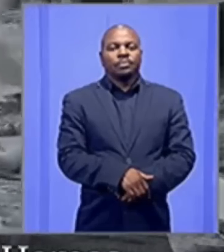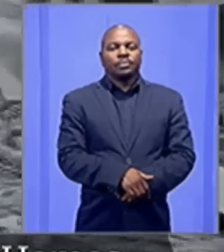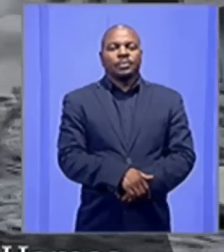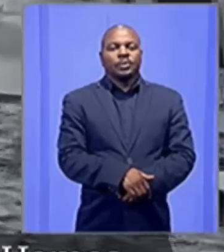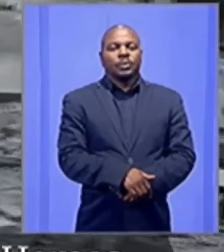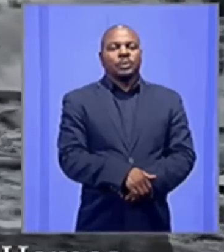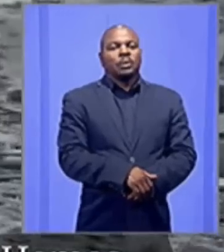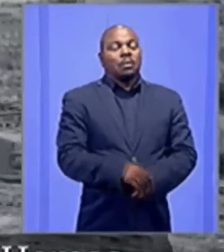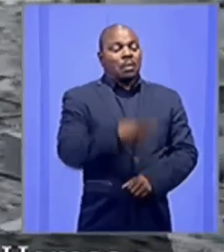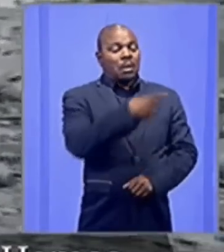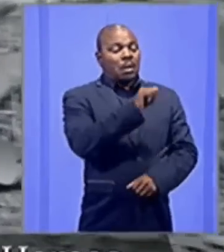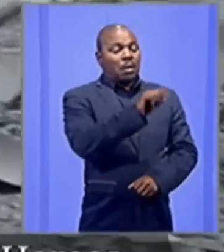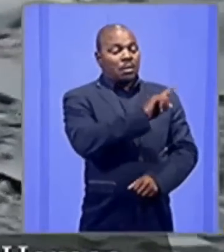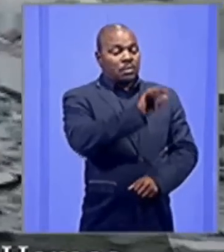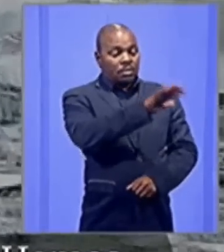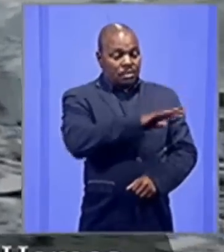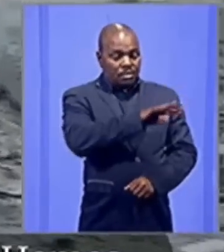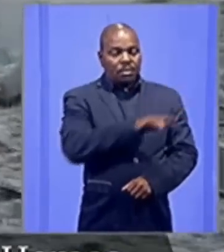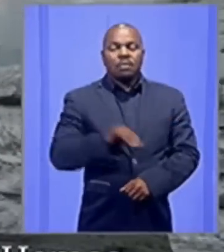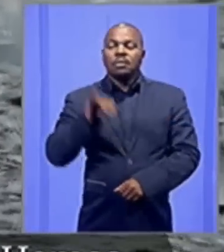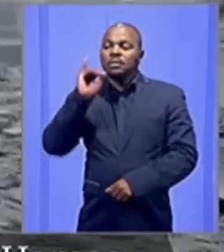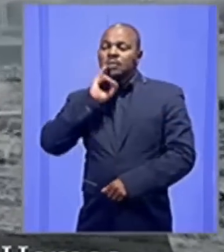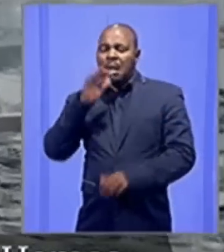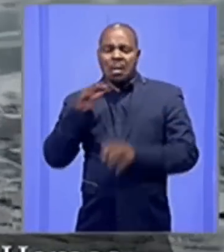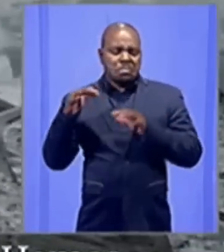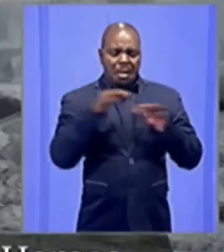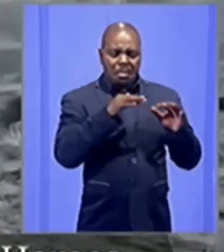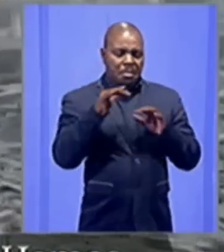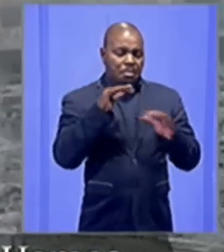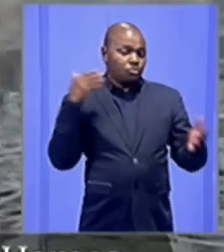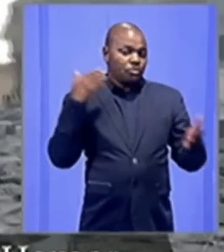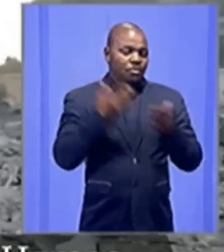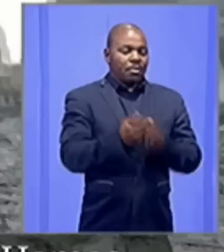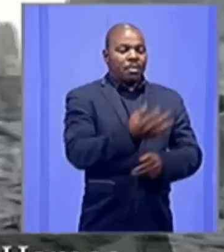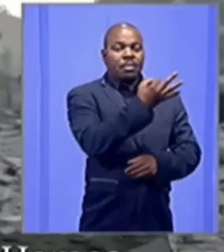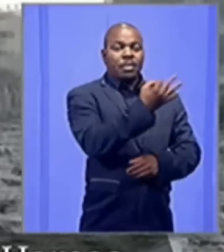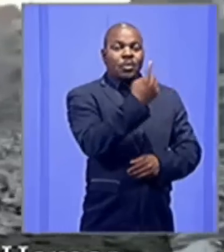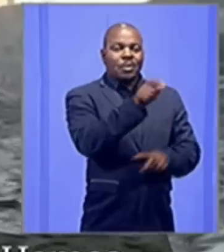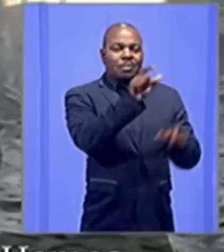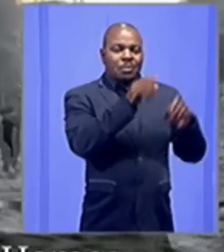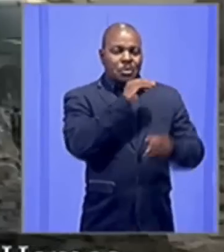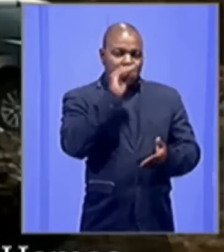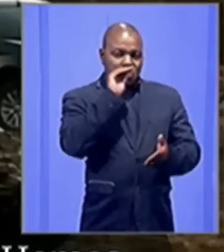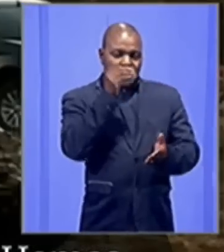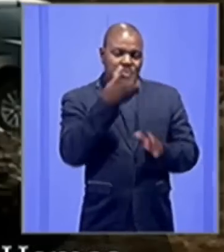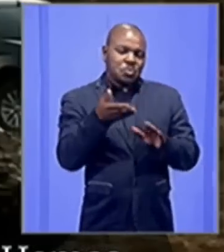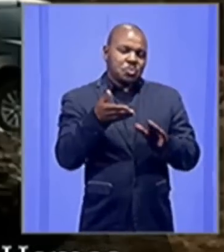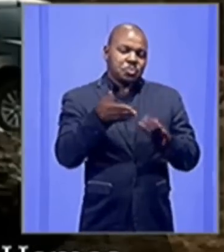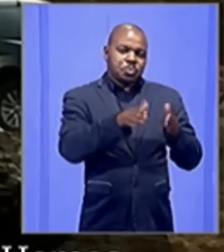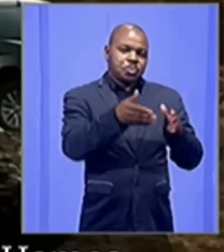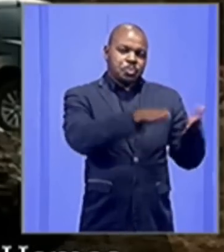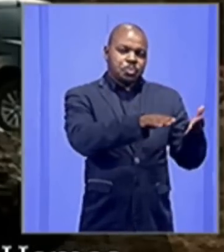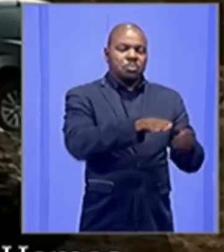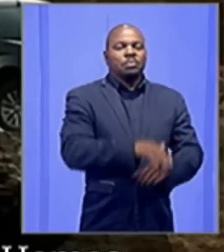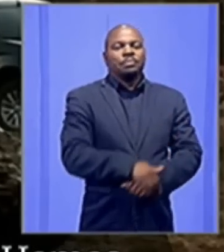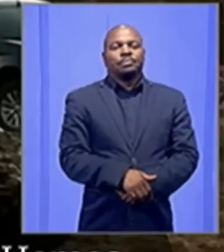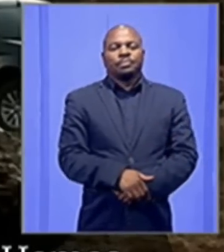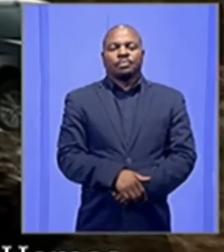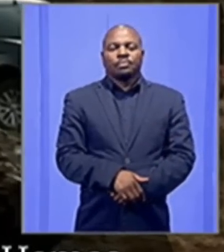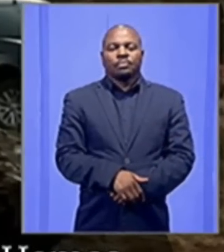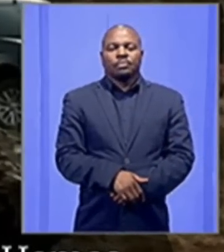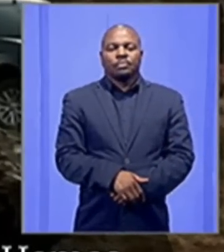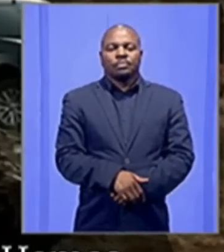Babega ditaba ba masometharote ba magareng ga palo ya bahu yeo e tšwelago pele go hlatloga ntweng ya Israel le